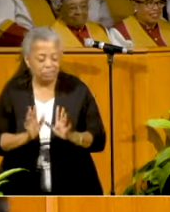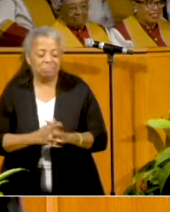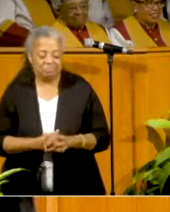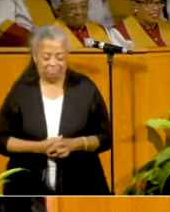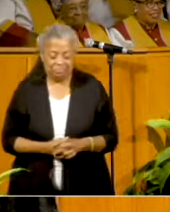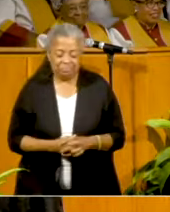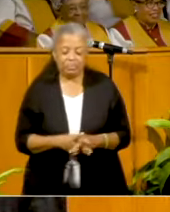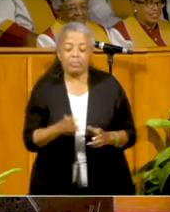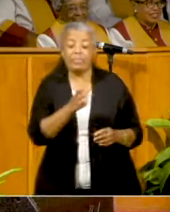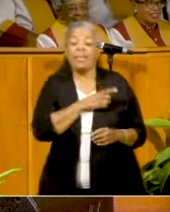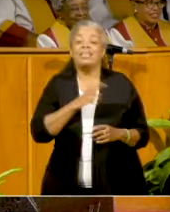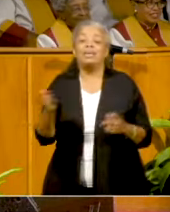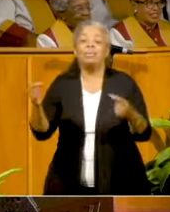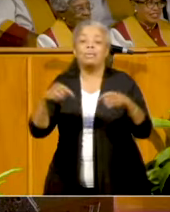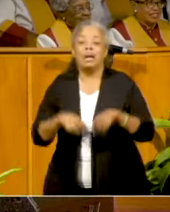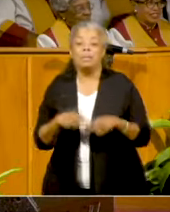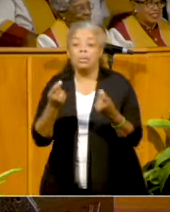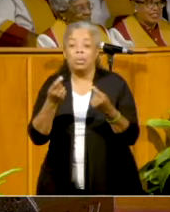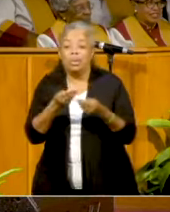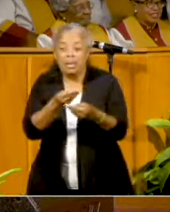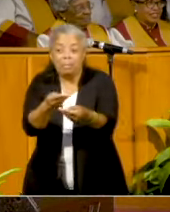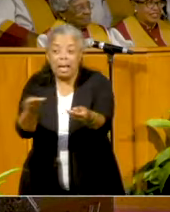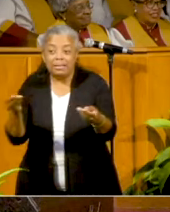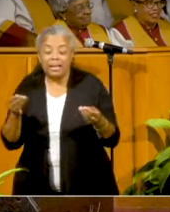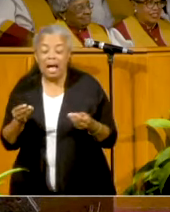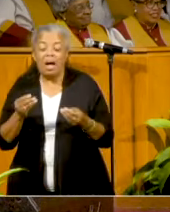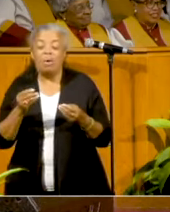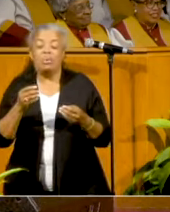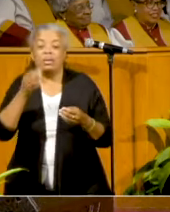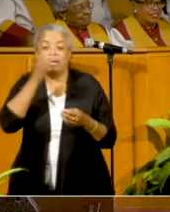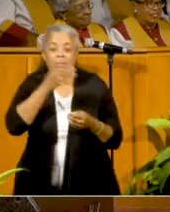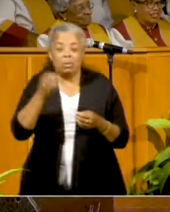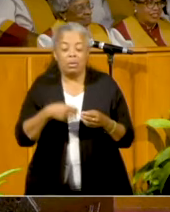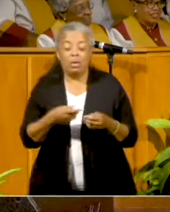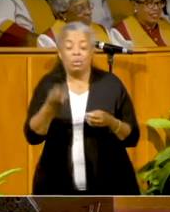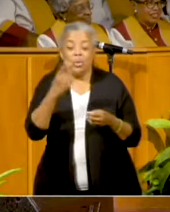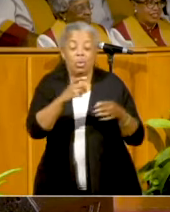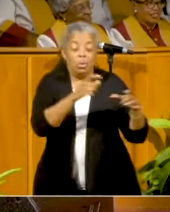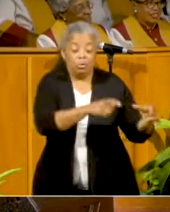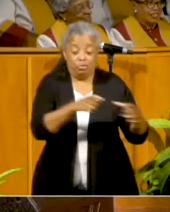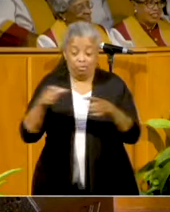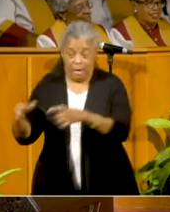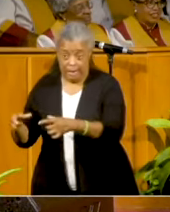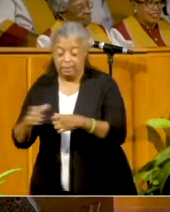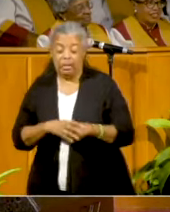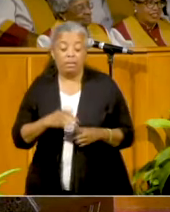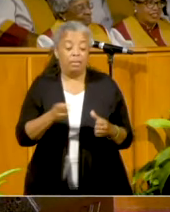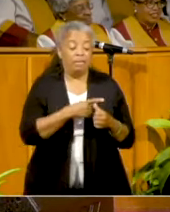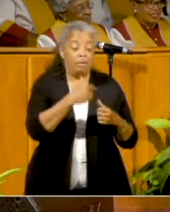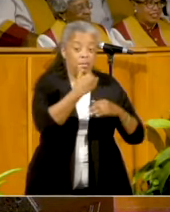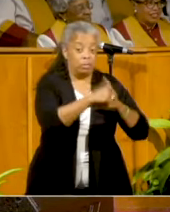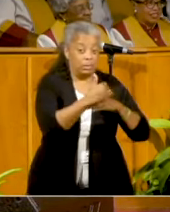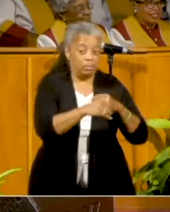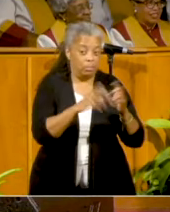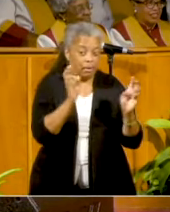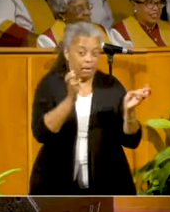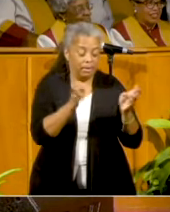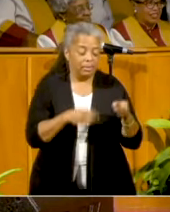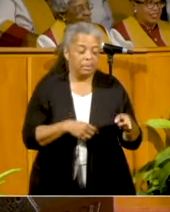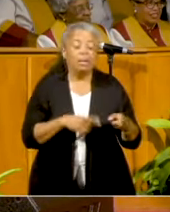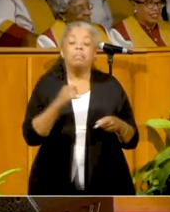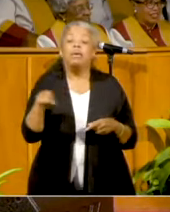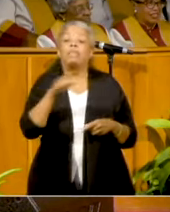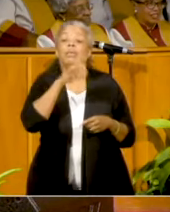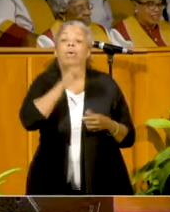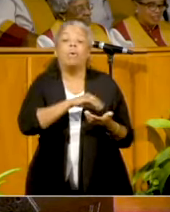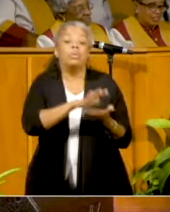And then the deacons would come and they would pass out communion. There were two trays. The first tray was the bread. But if you